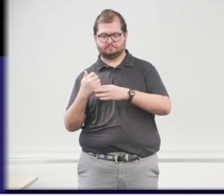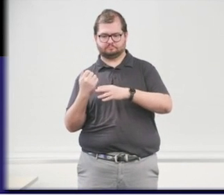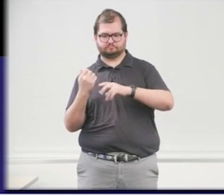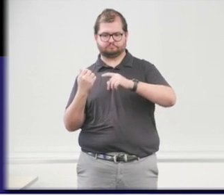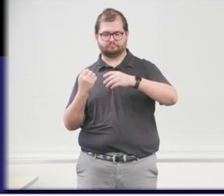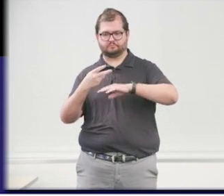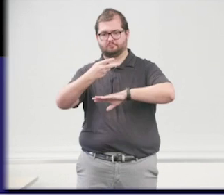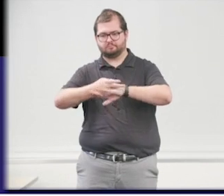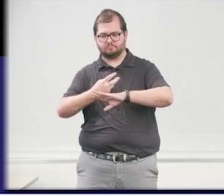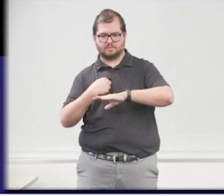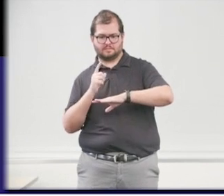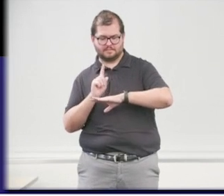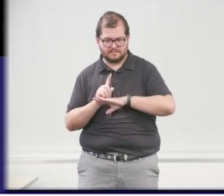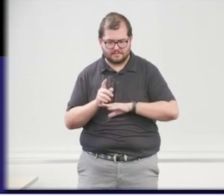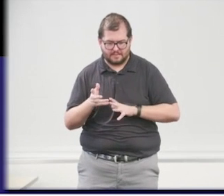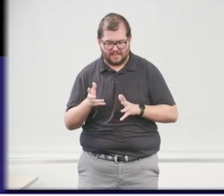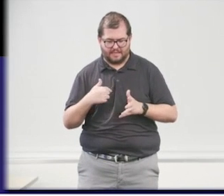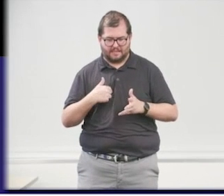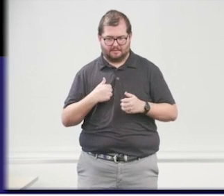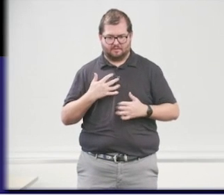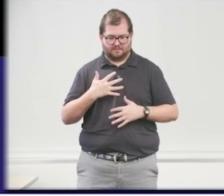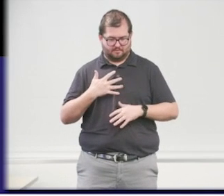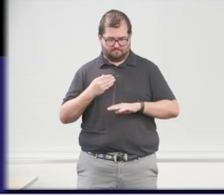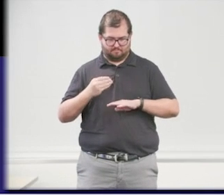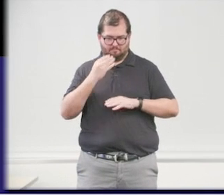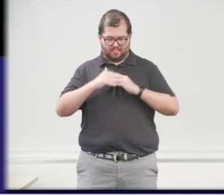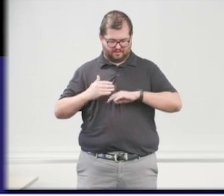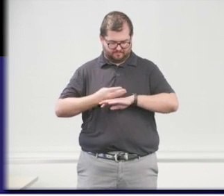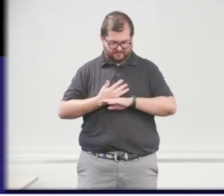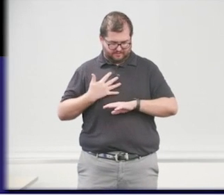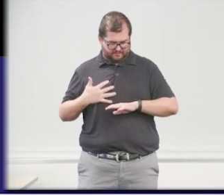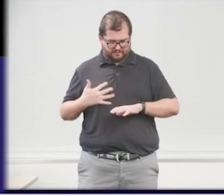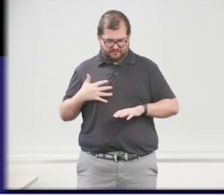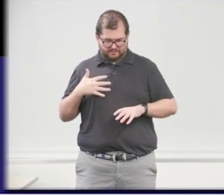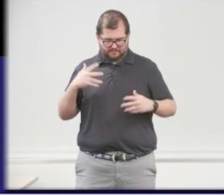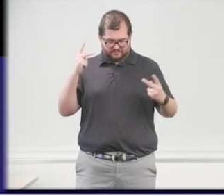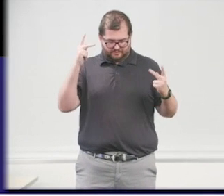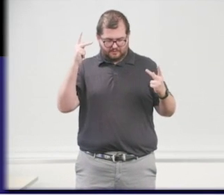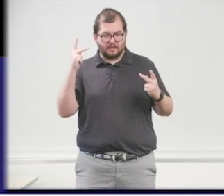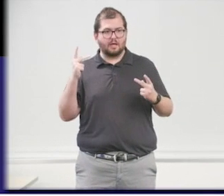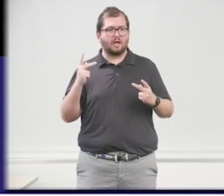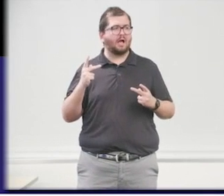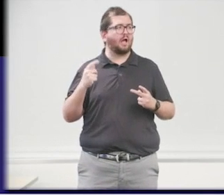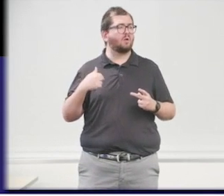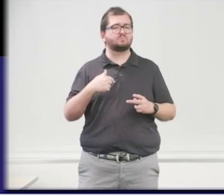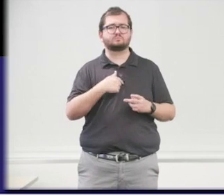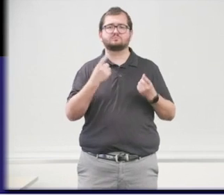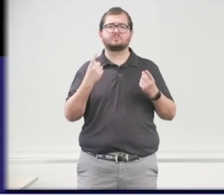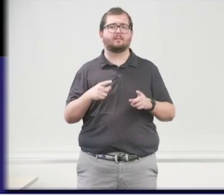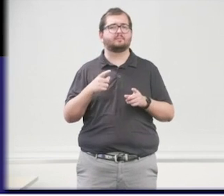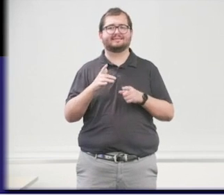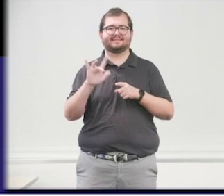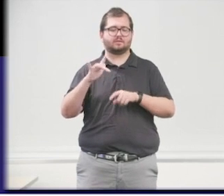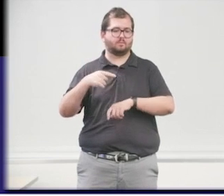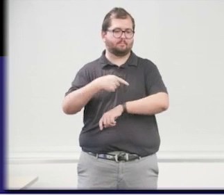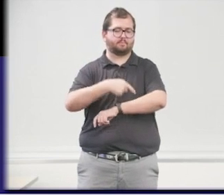you're afraid, and that's okay. I'd be afraid too. We get needle sticks in our organization. We